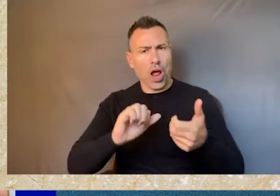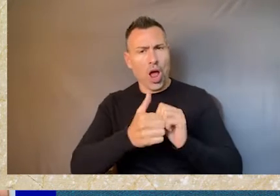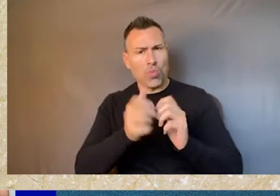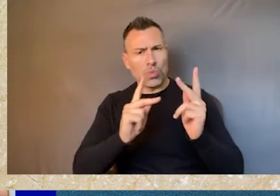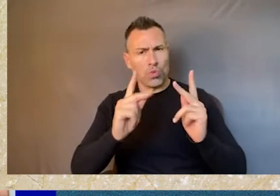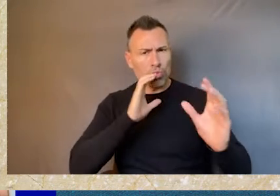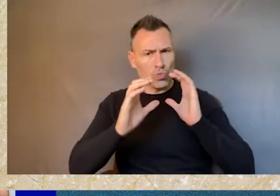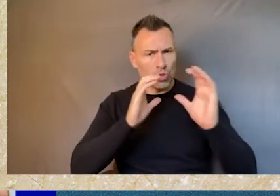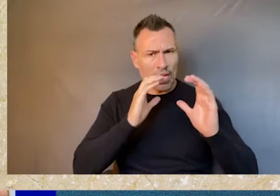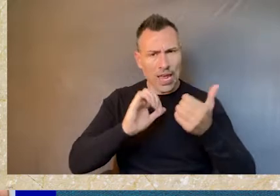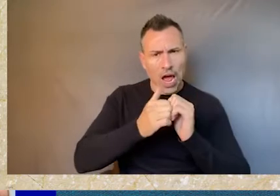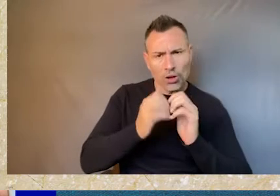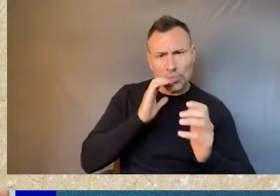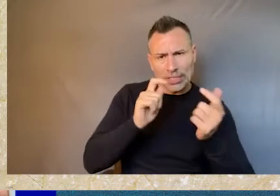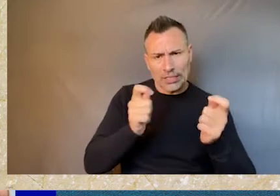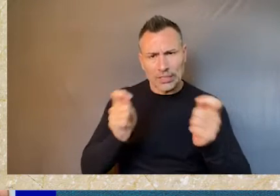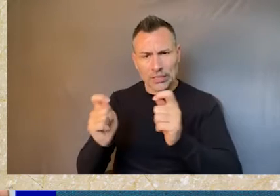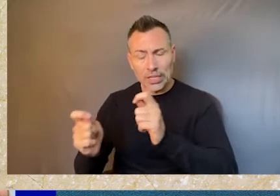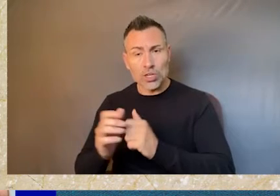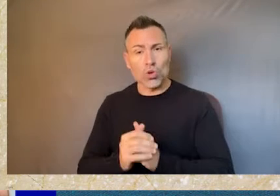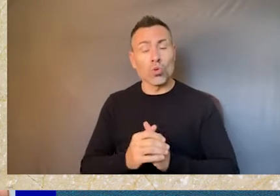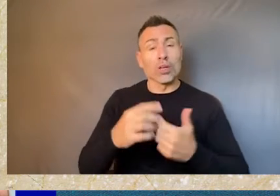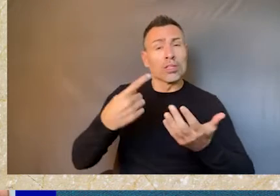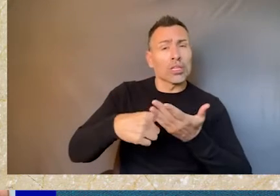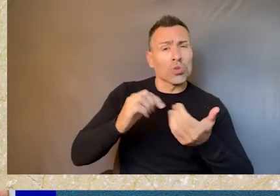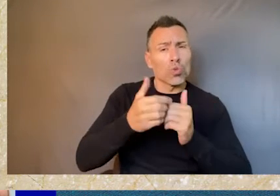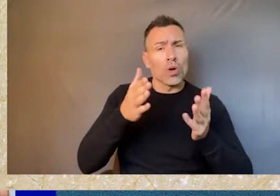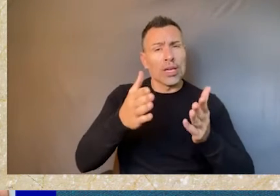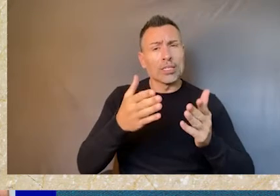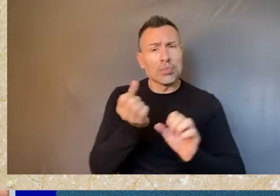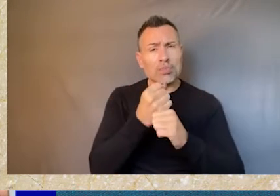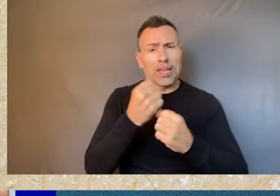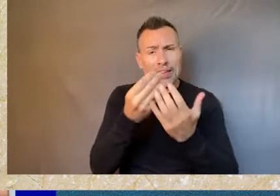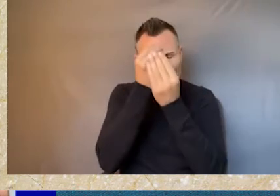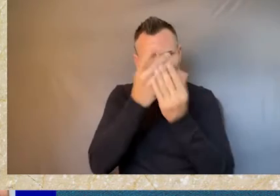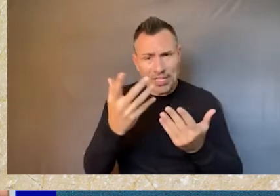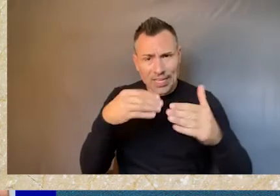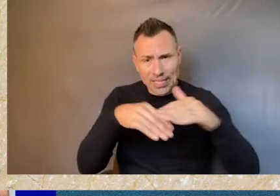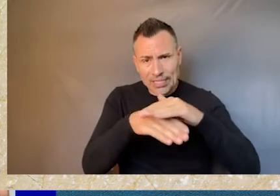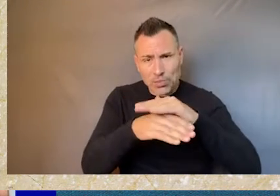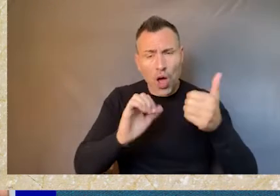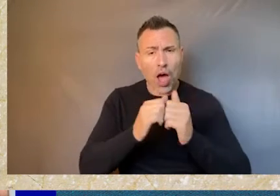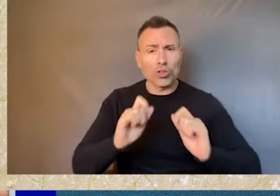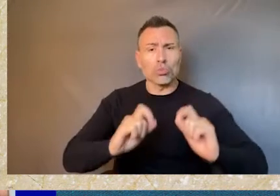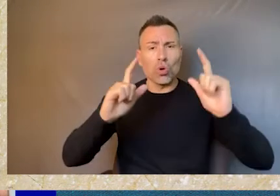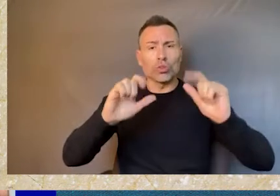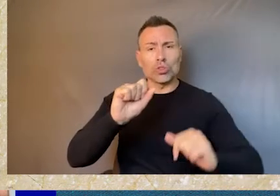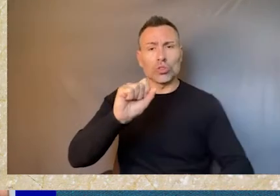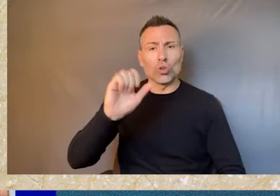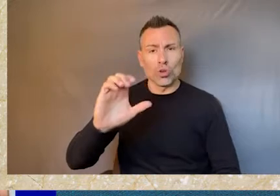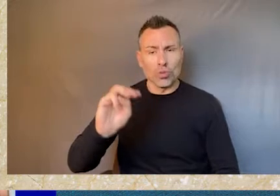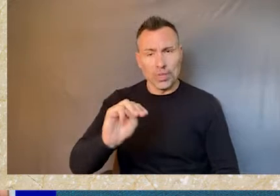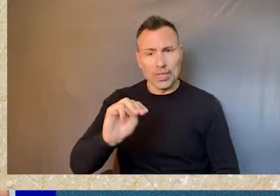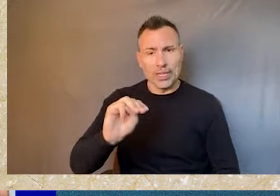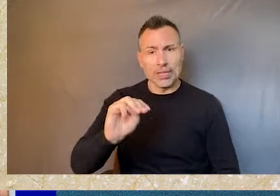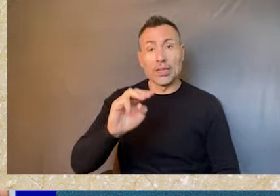your materials accessible and how to post on social media. In this webinar, we'll be giving you an overview of disability. We're going to discuss